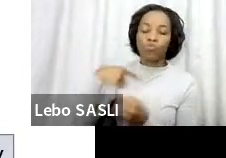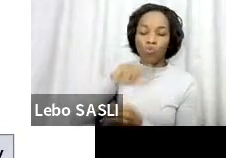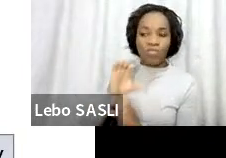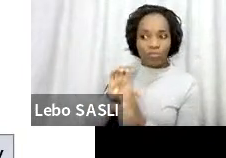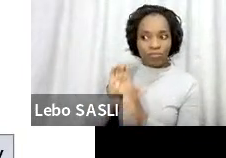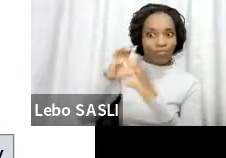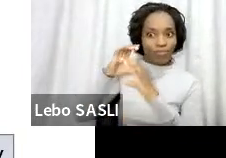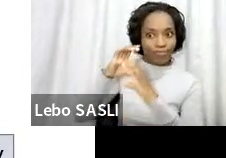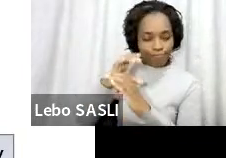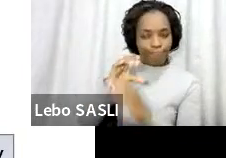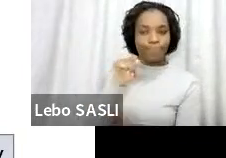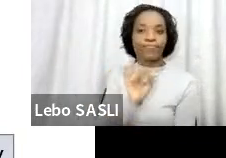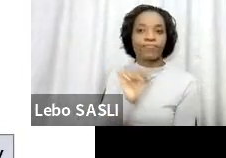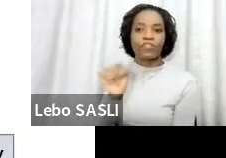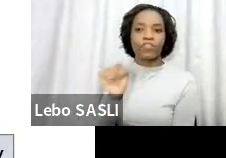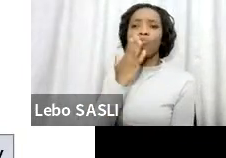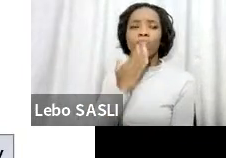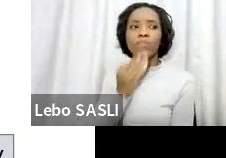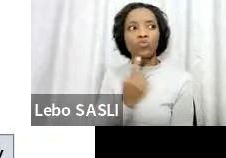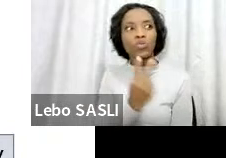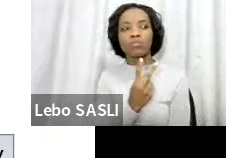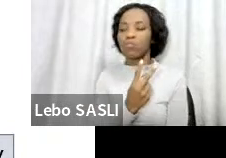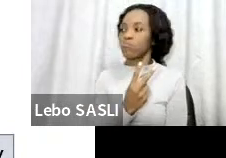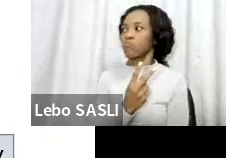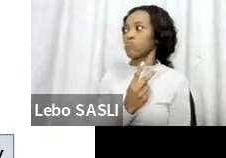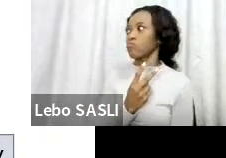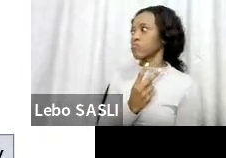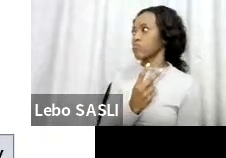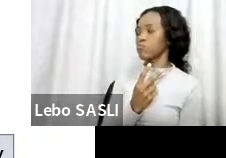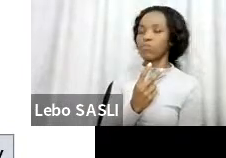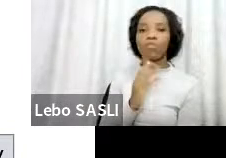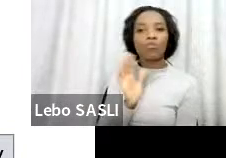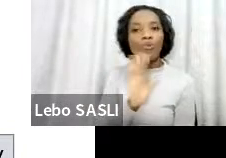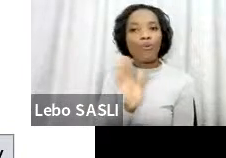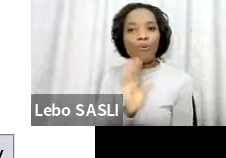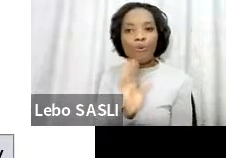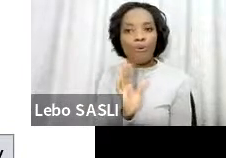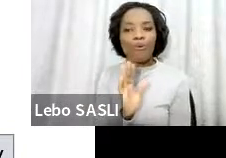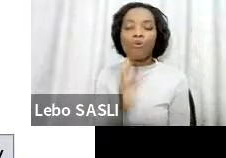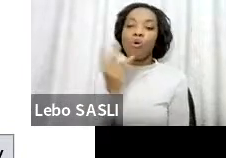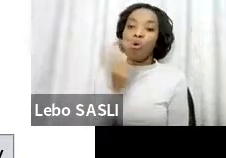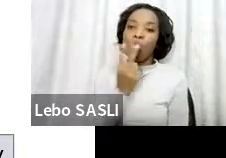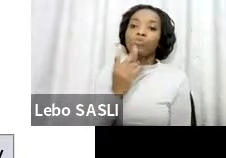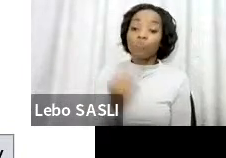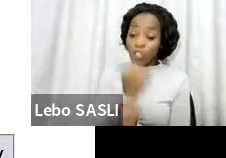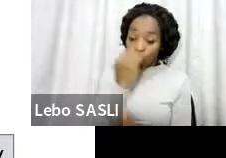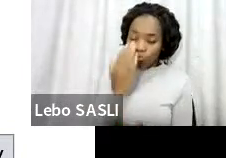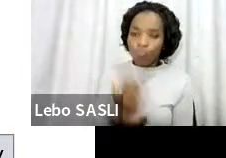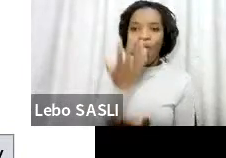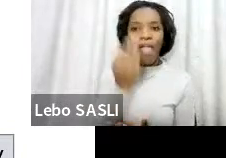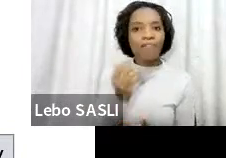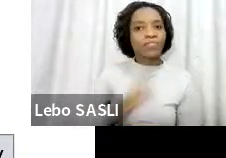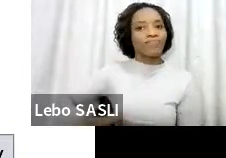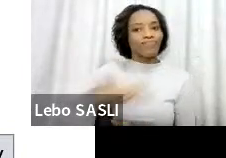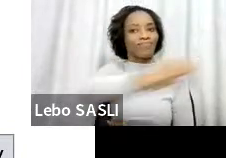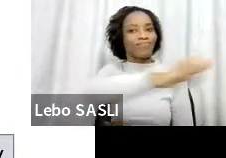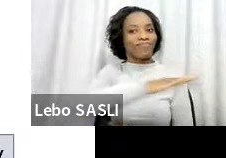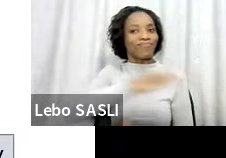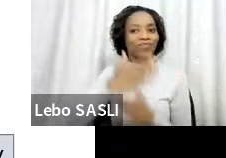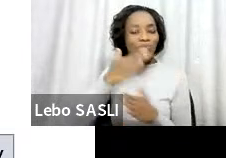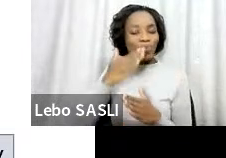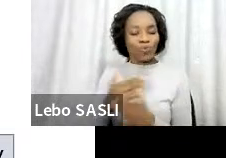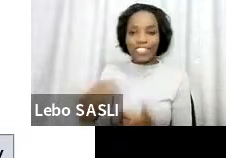aside. Please facilitate that we have great working space, facilitate that our women